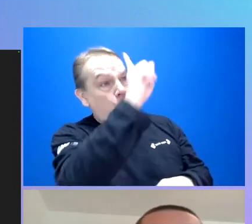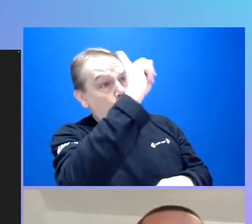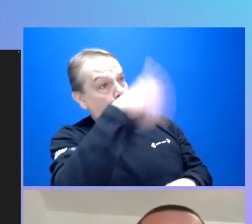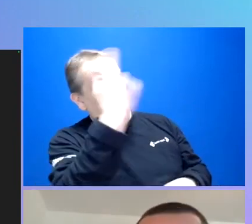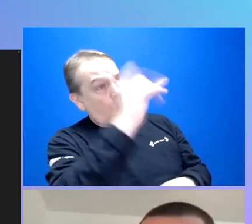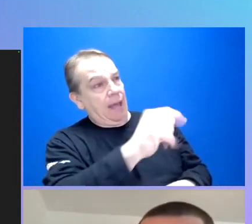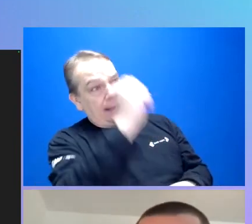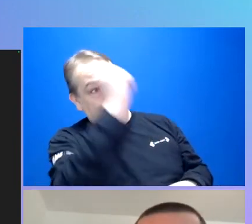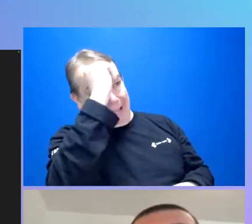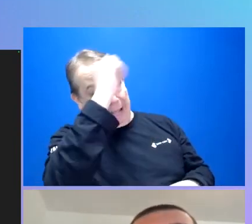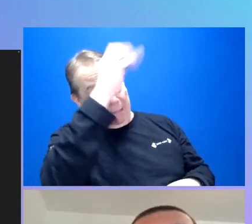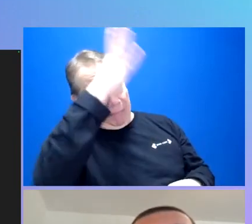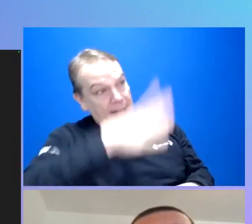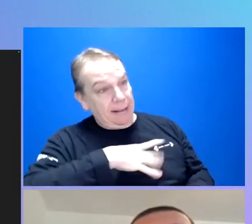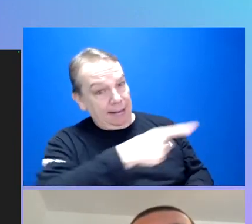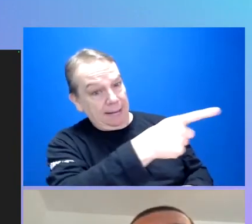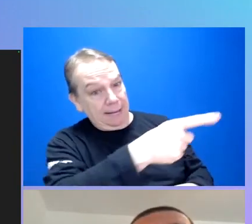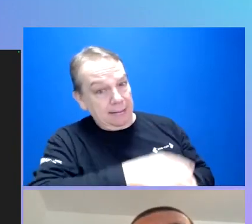look Indian."